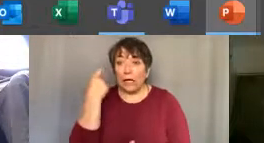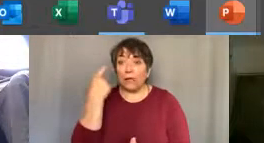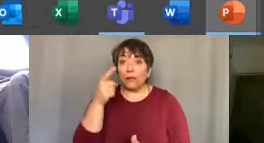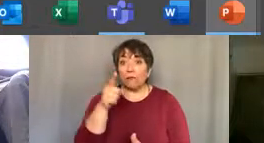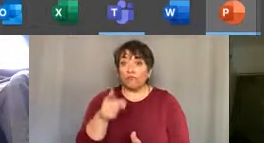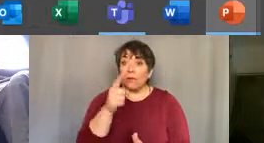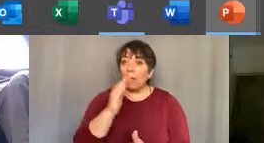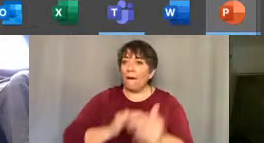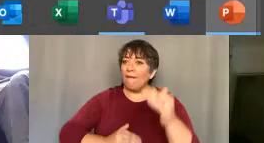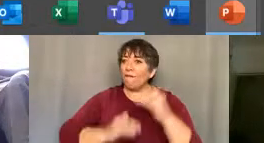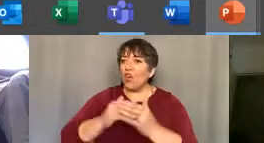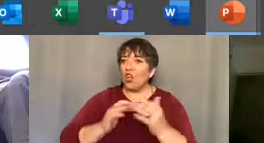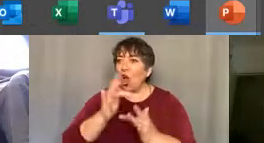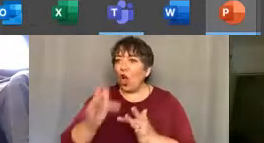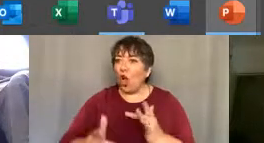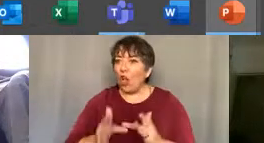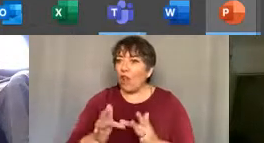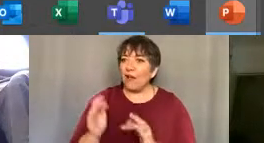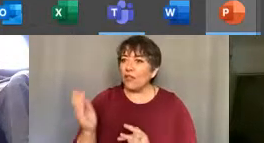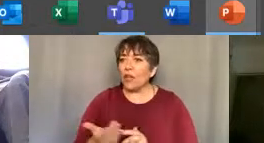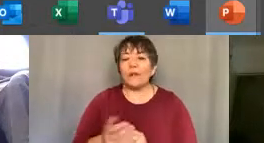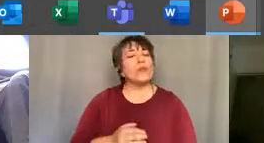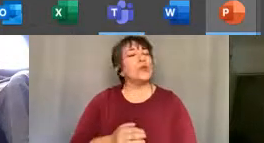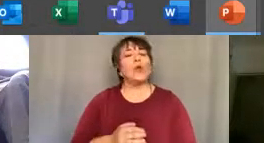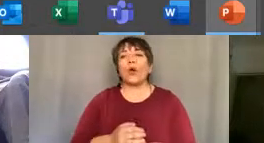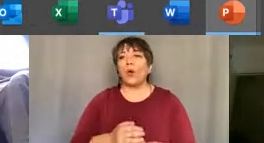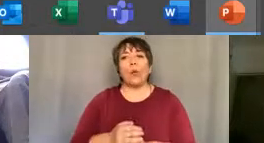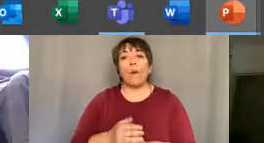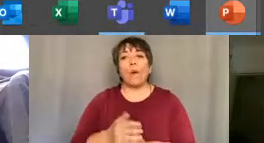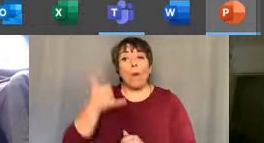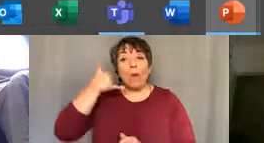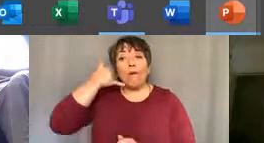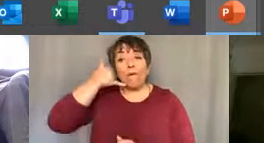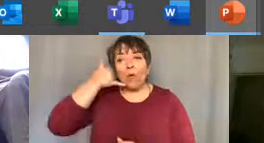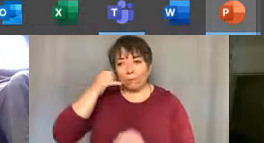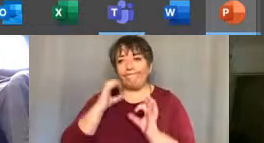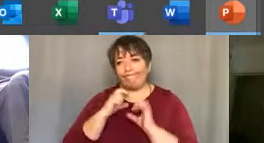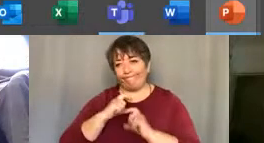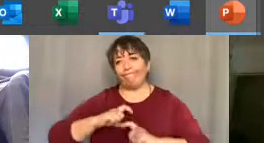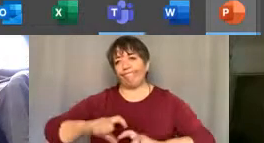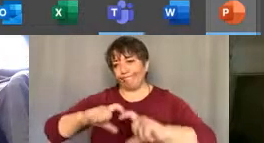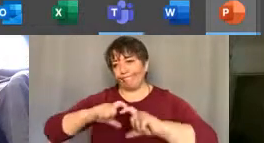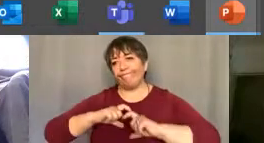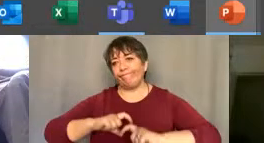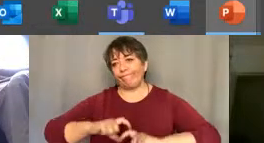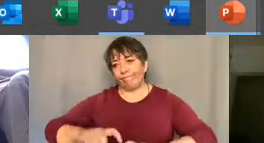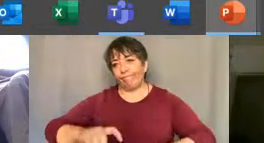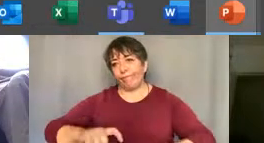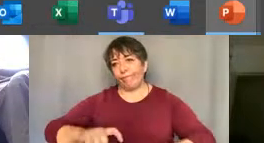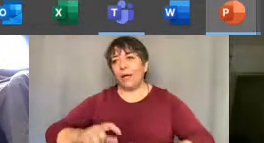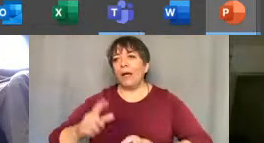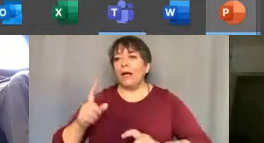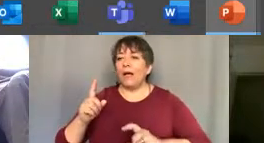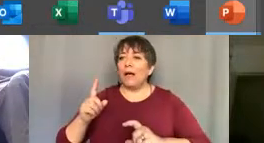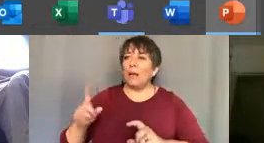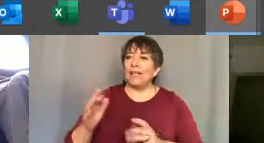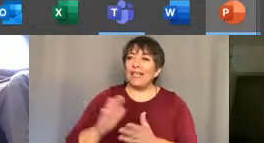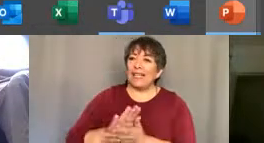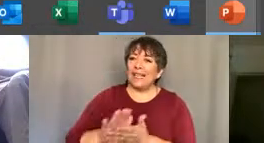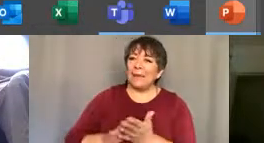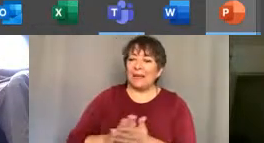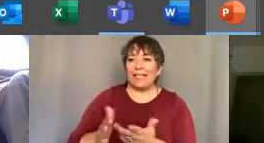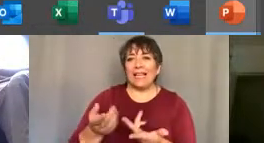by signposting more people to the app or to the website, if they're able to do so, we'll free up our phone lines for